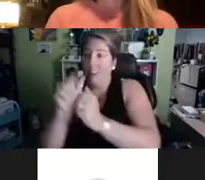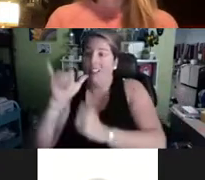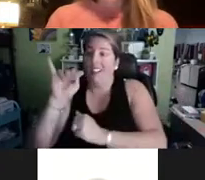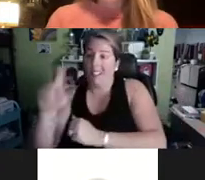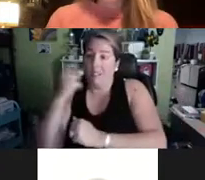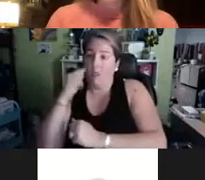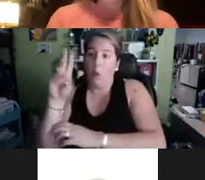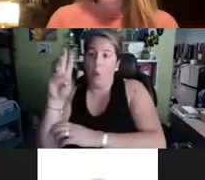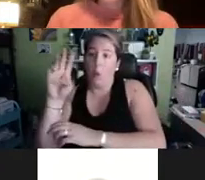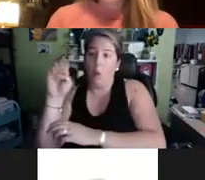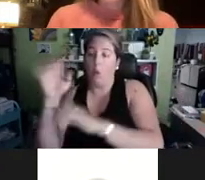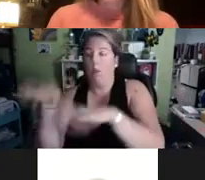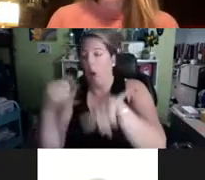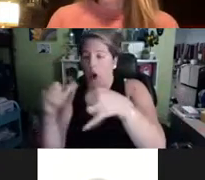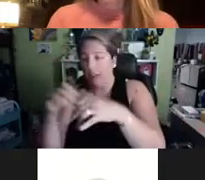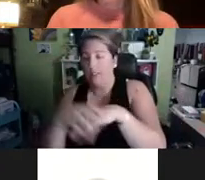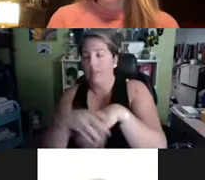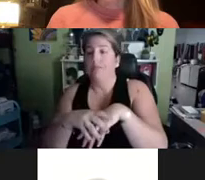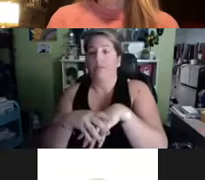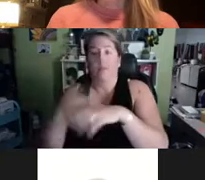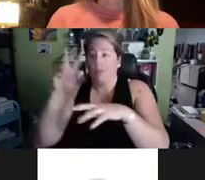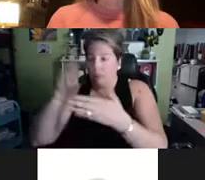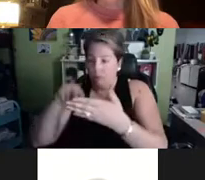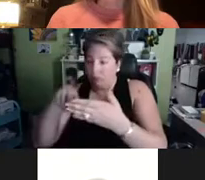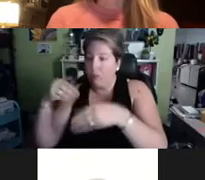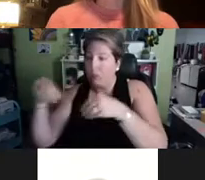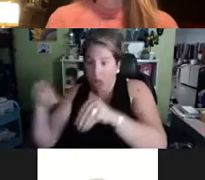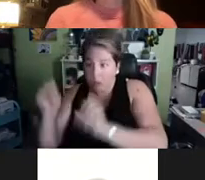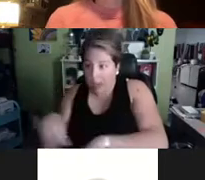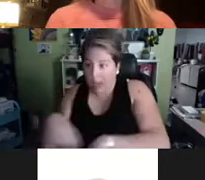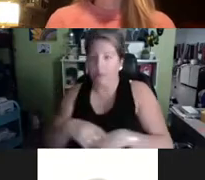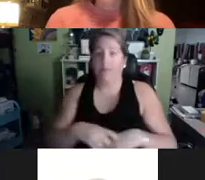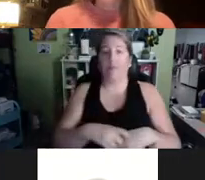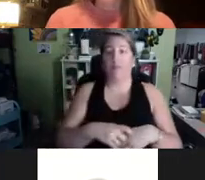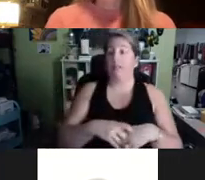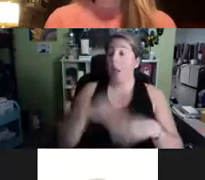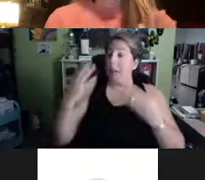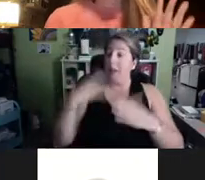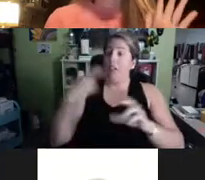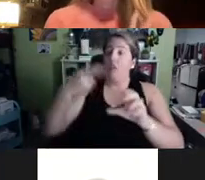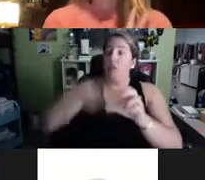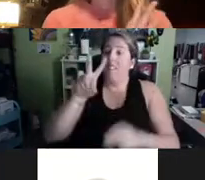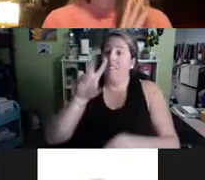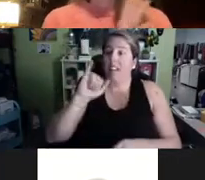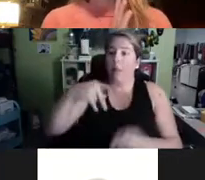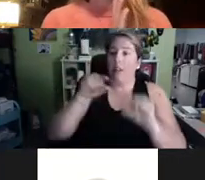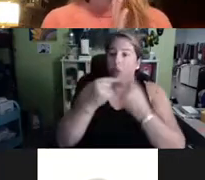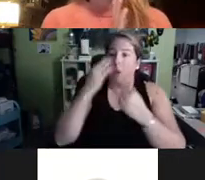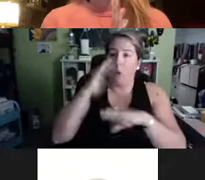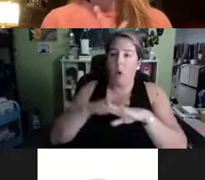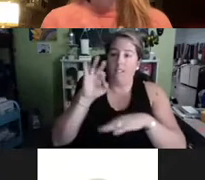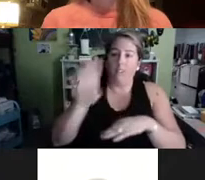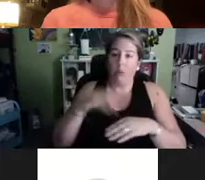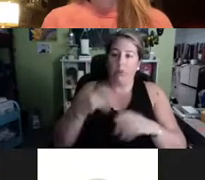mean, everything, like even like join my VIP group, I can click on it and it will go right